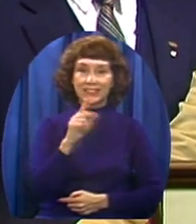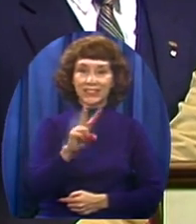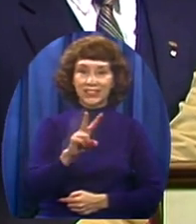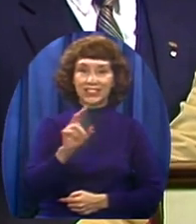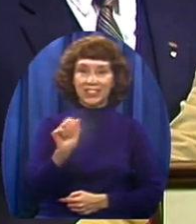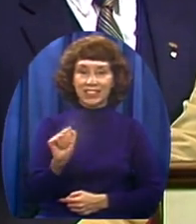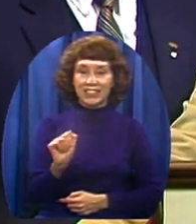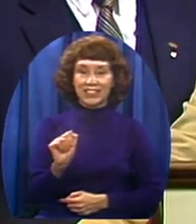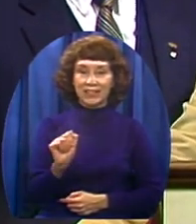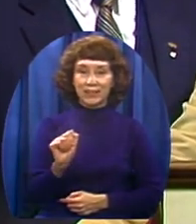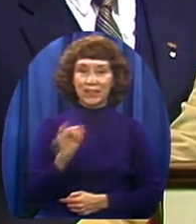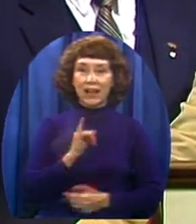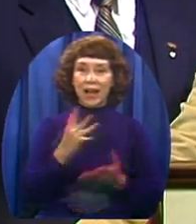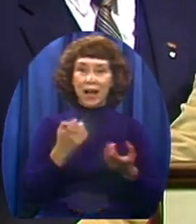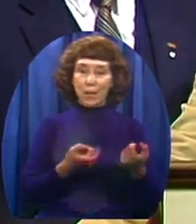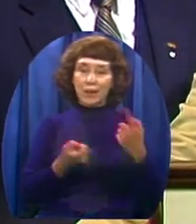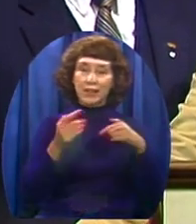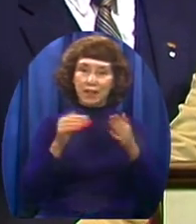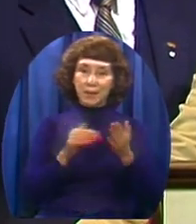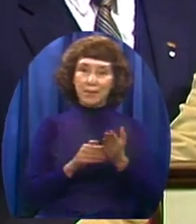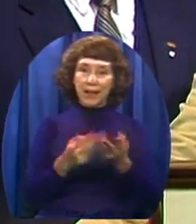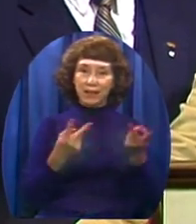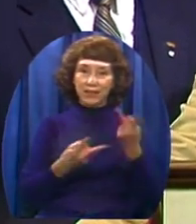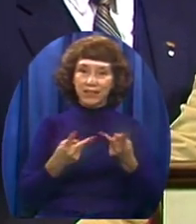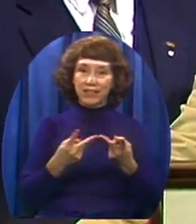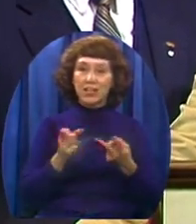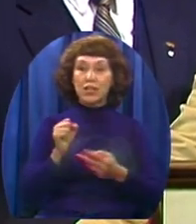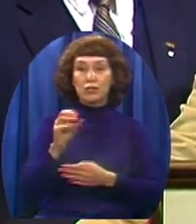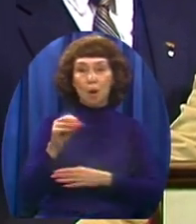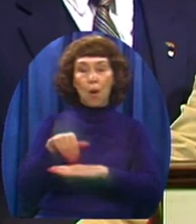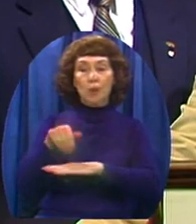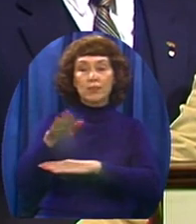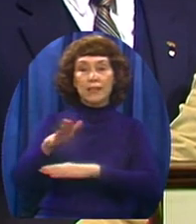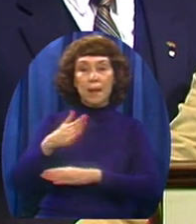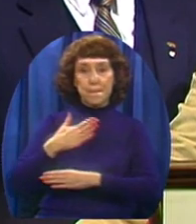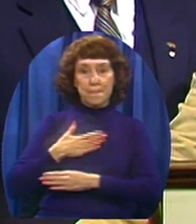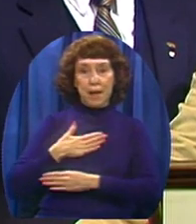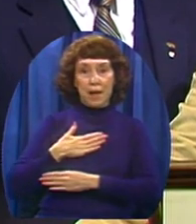sure, I had the opportunity to keep coming back to visit it. I sent both my boys up here to college.